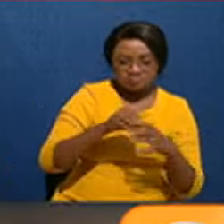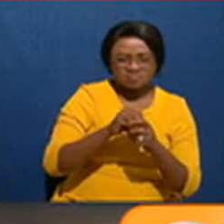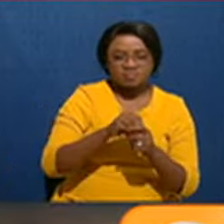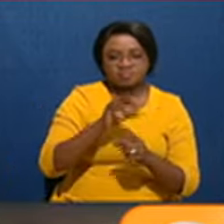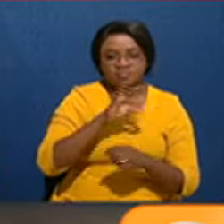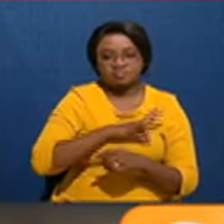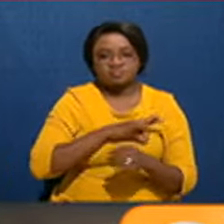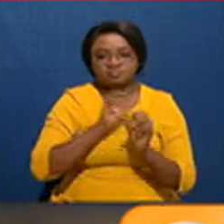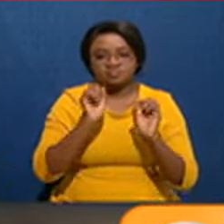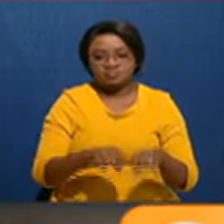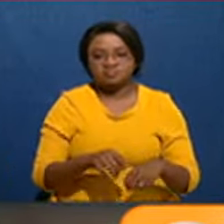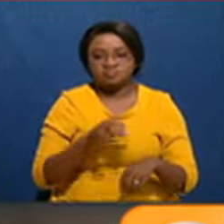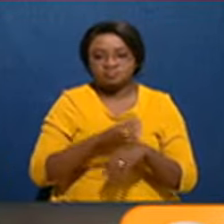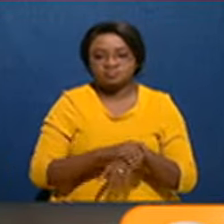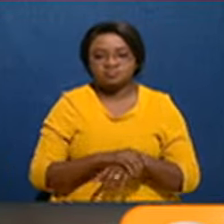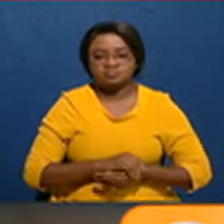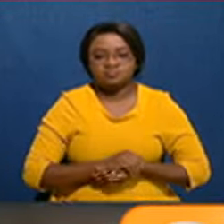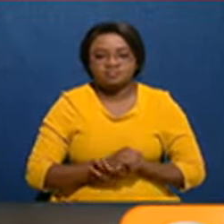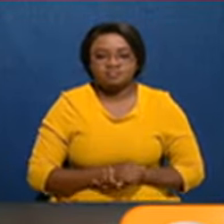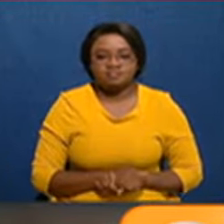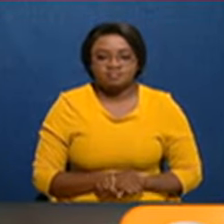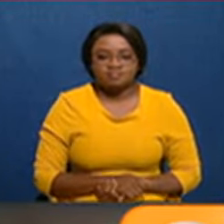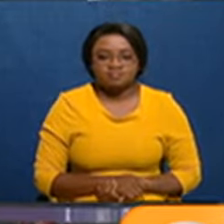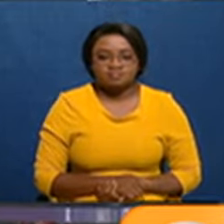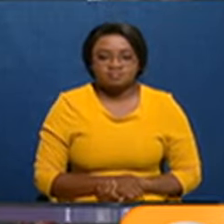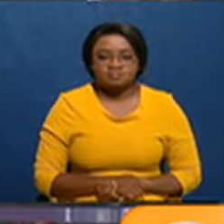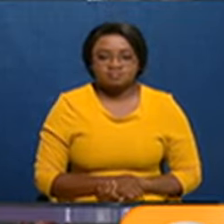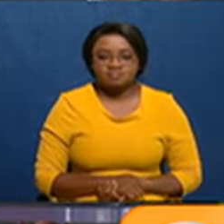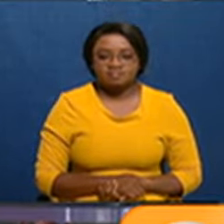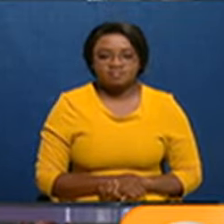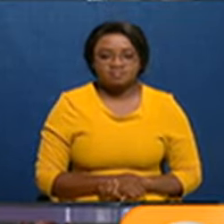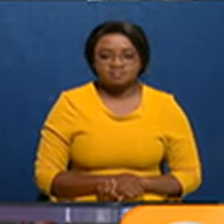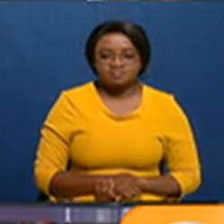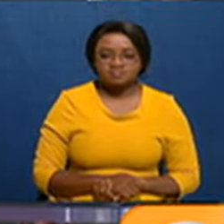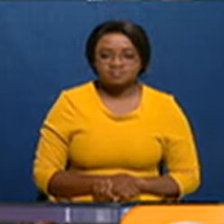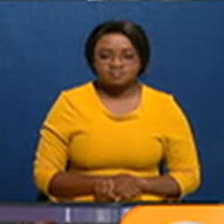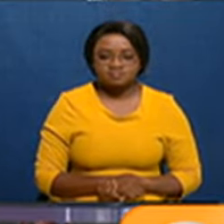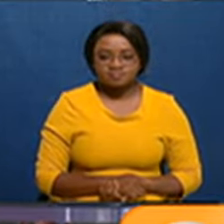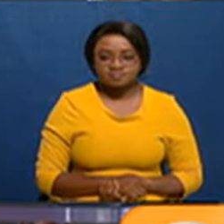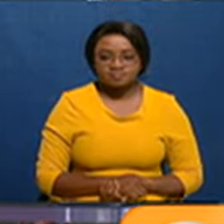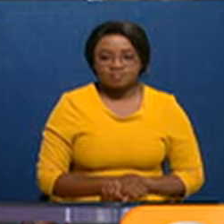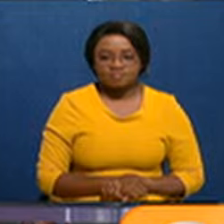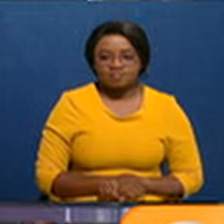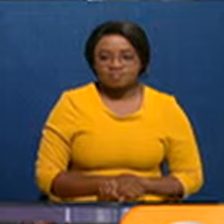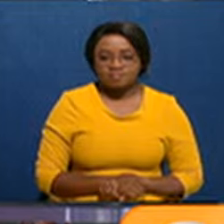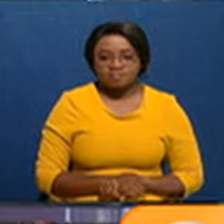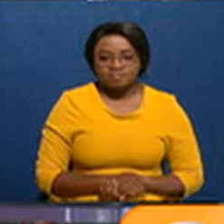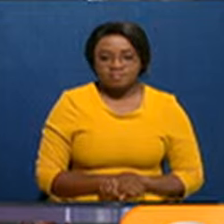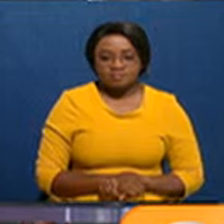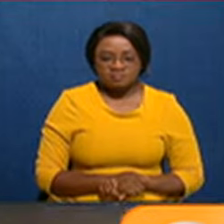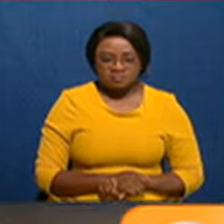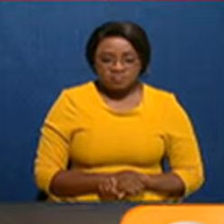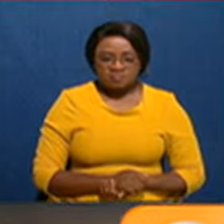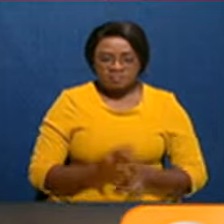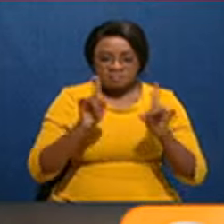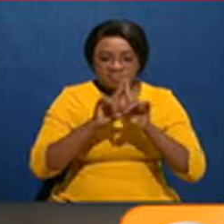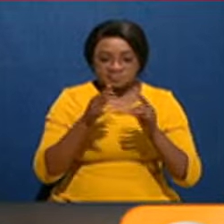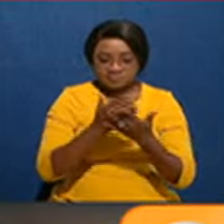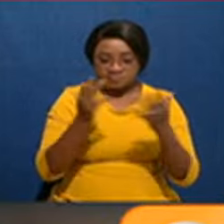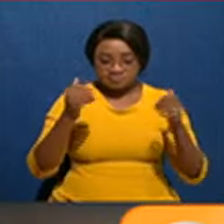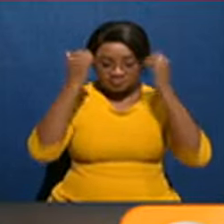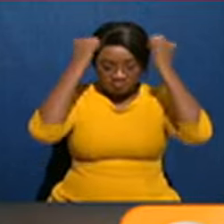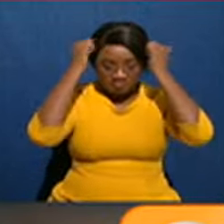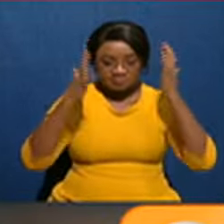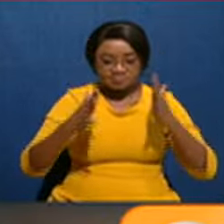for all the members of the institution. Okay. For the student engineers in particular, I want to ensure that